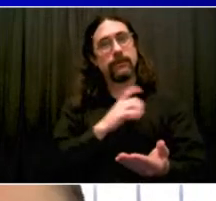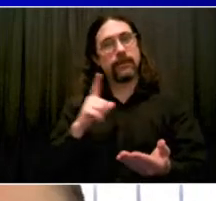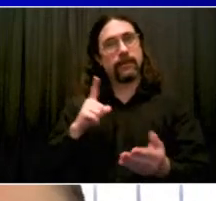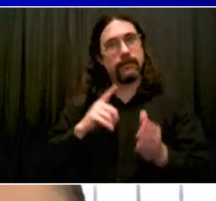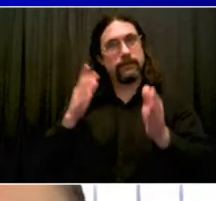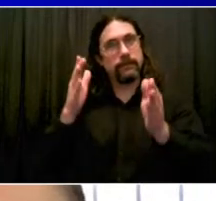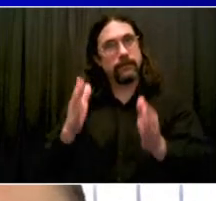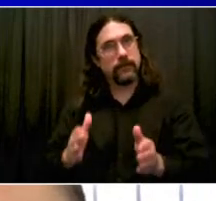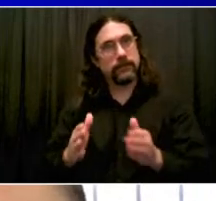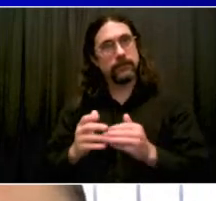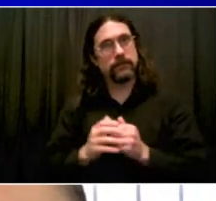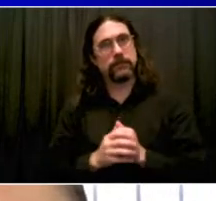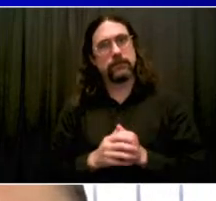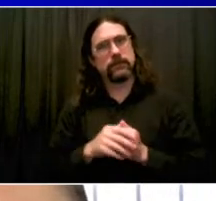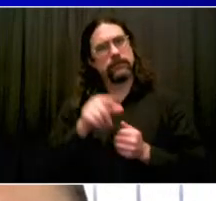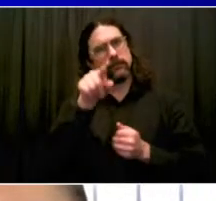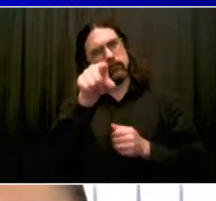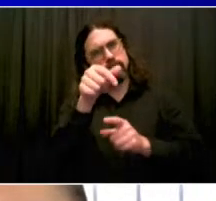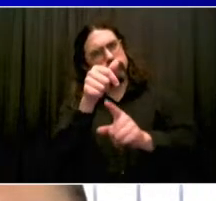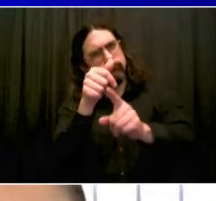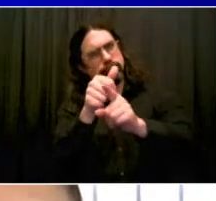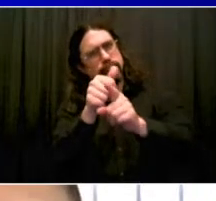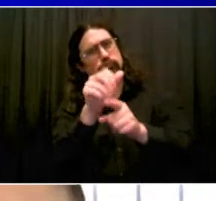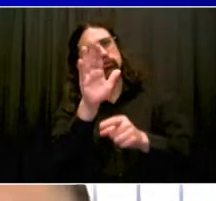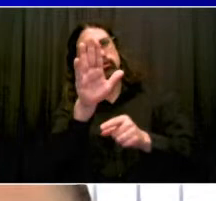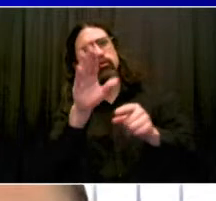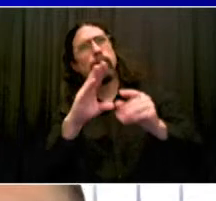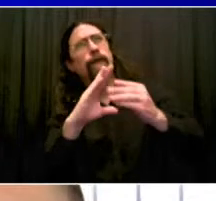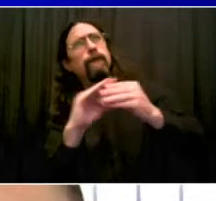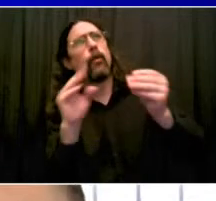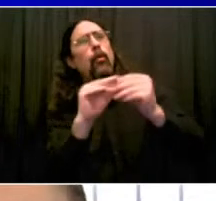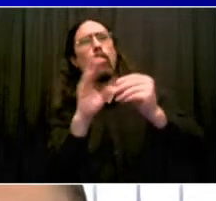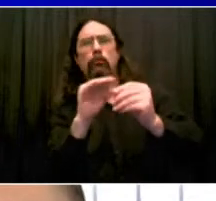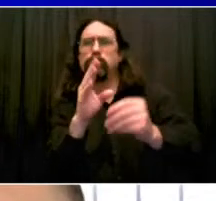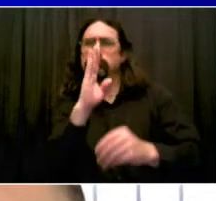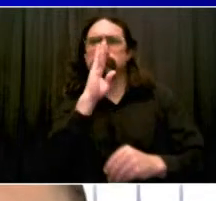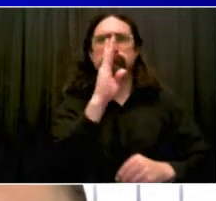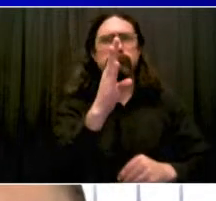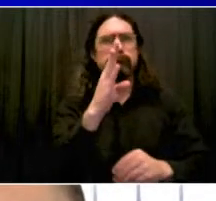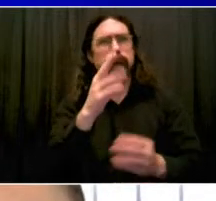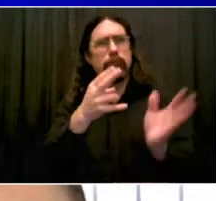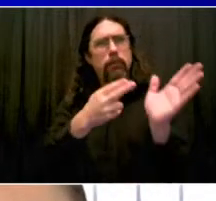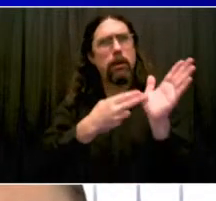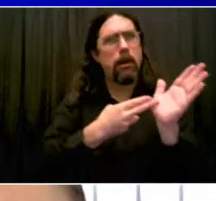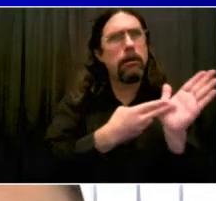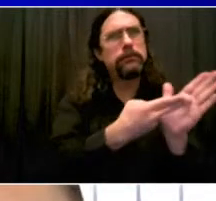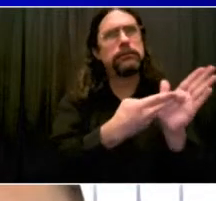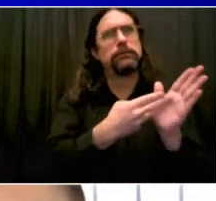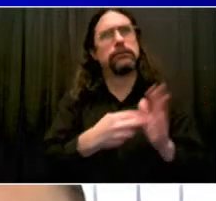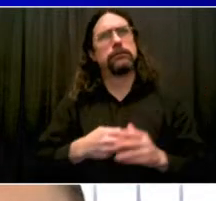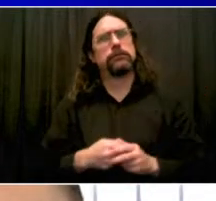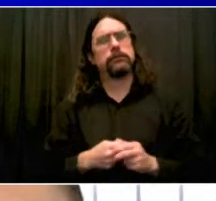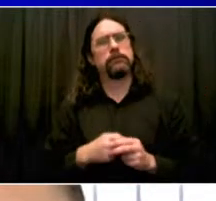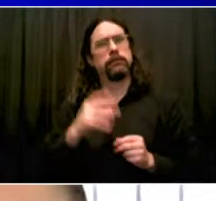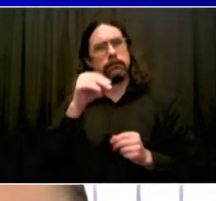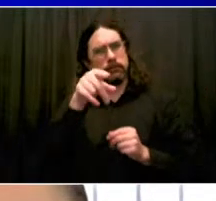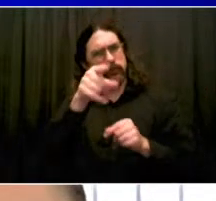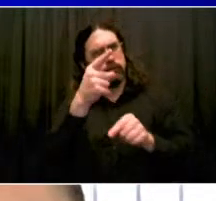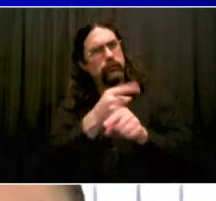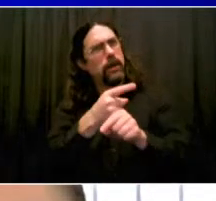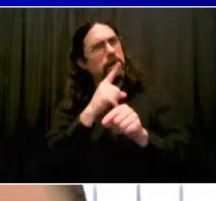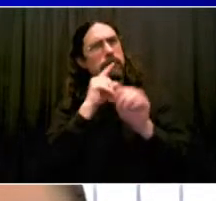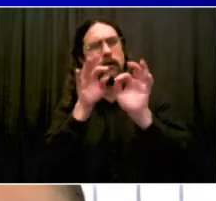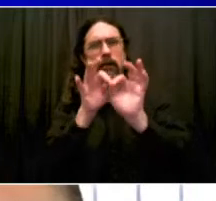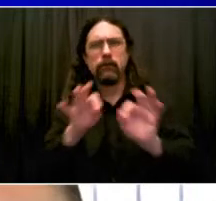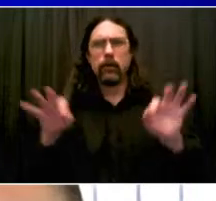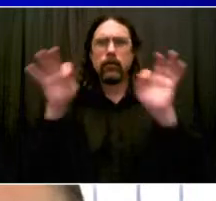people have to hear that so many families have their own stories. We've got to bring them out in the open, and we got to